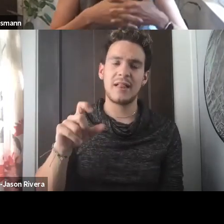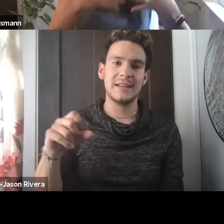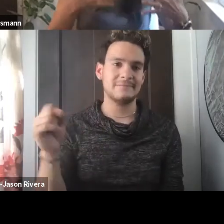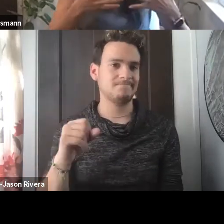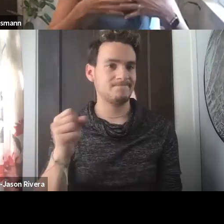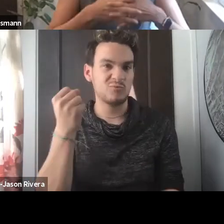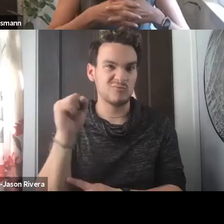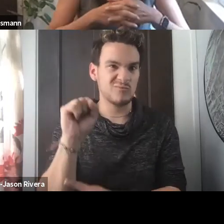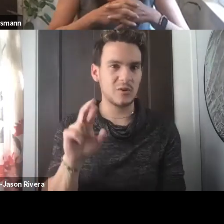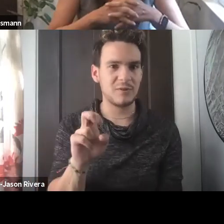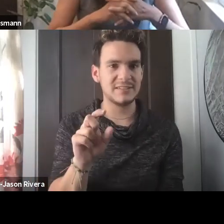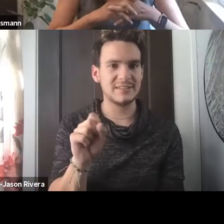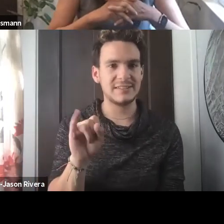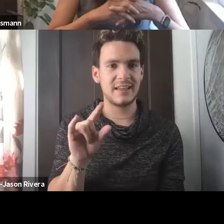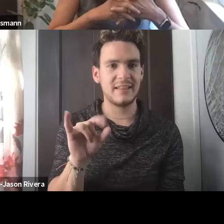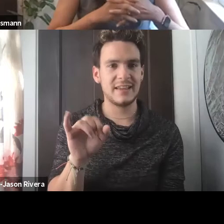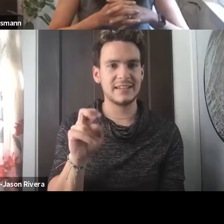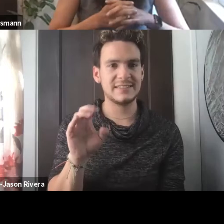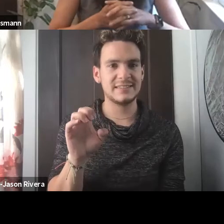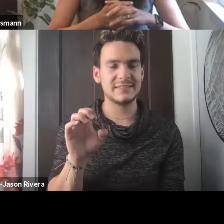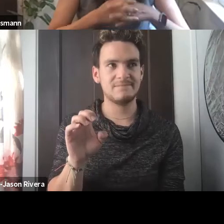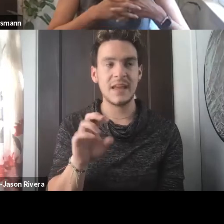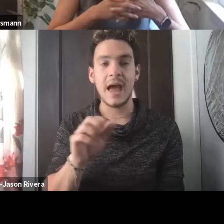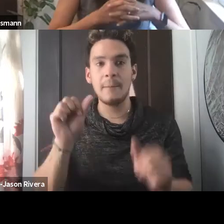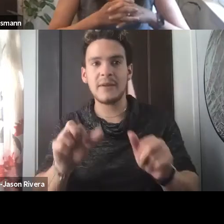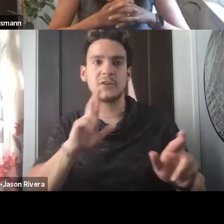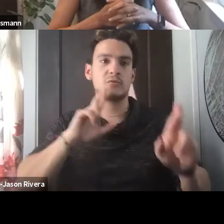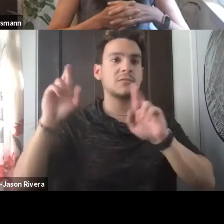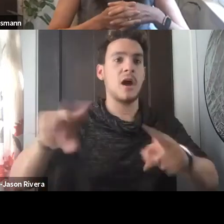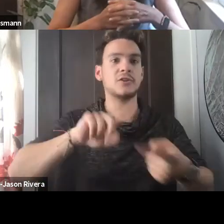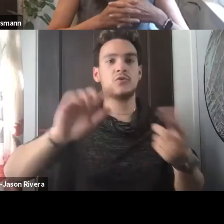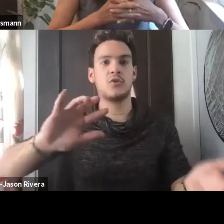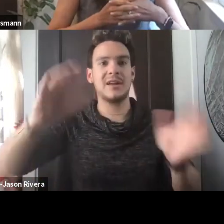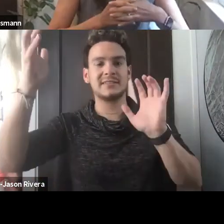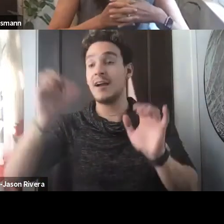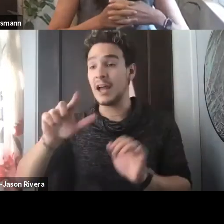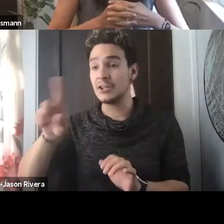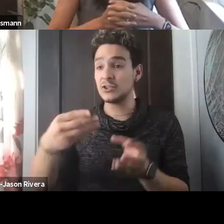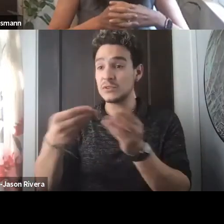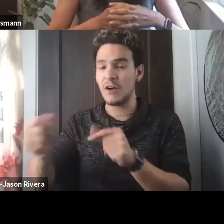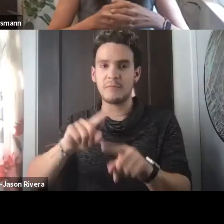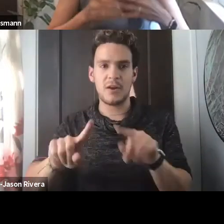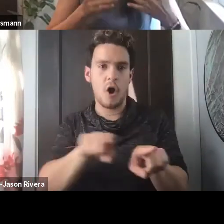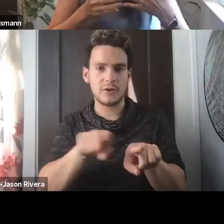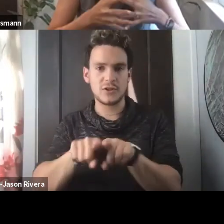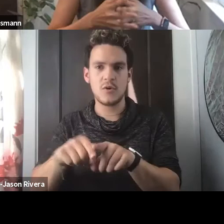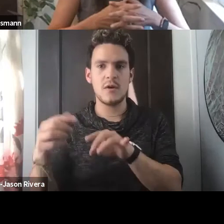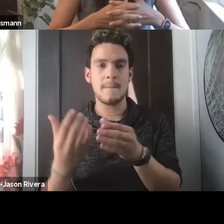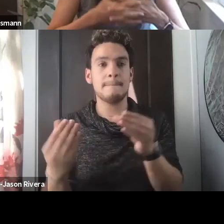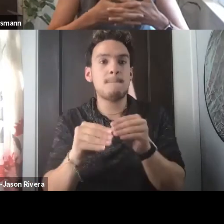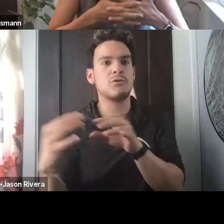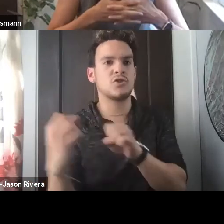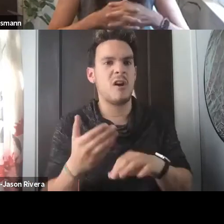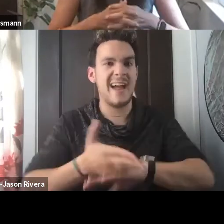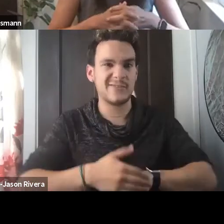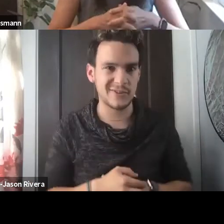really that ability to respond to that crisis and not just resolve it, but to be strengthened by it. So, if one